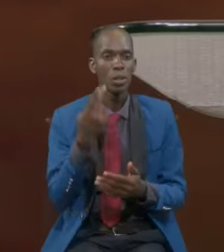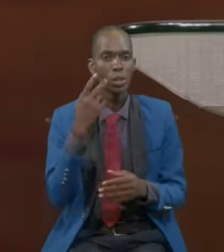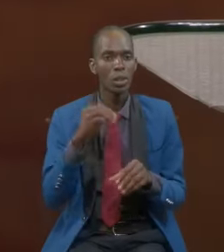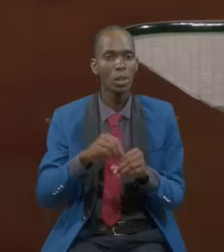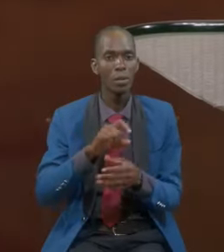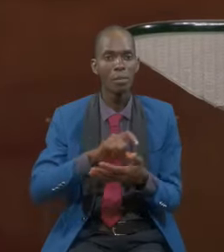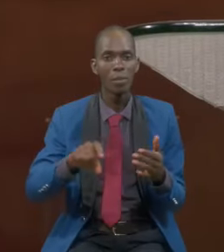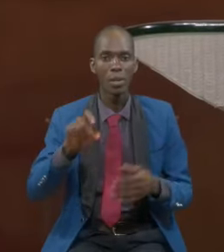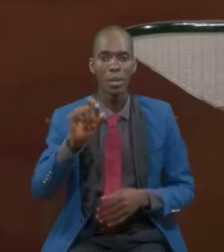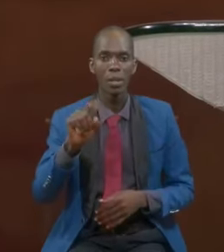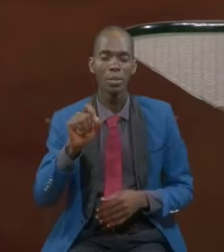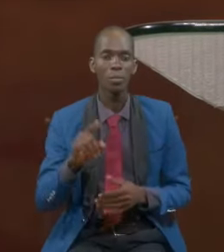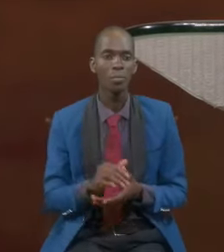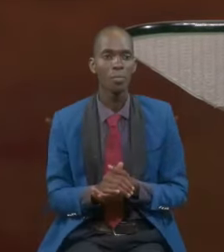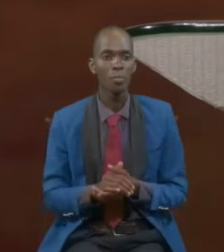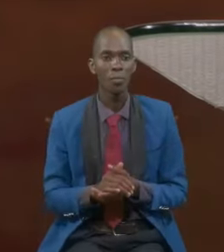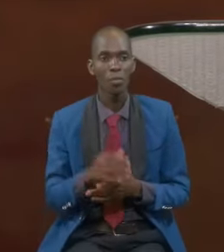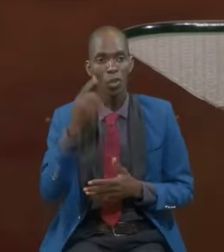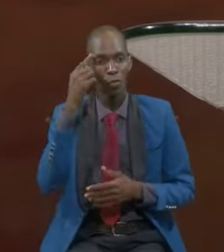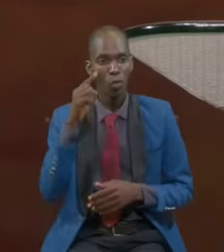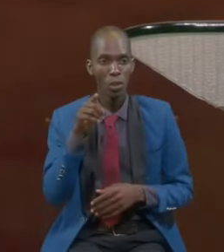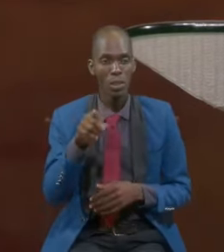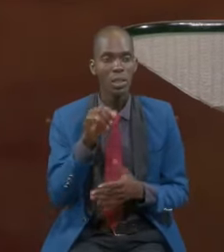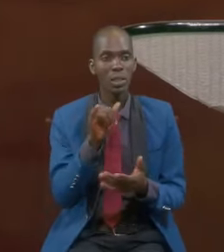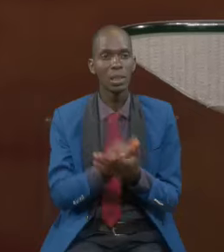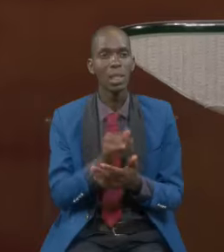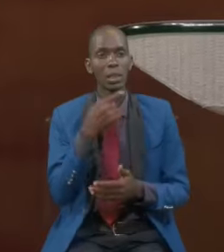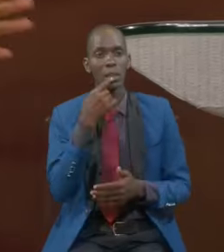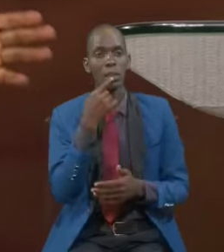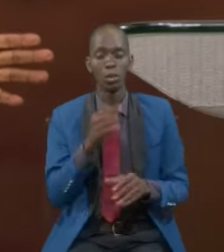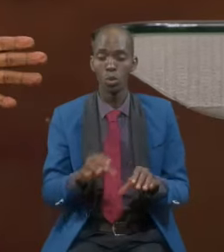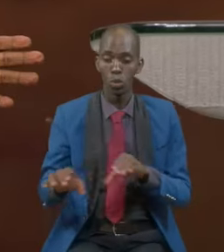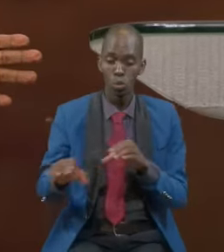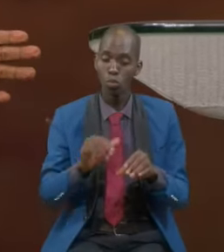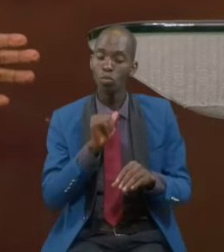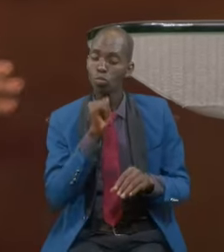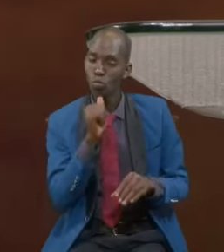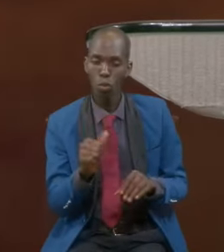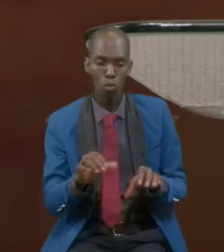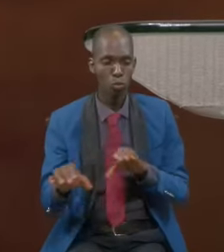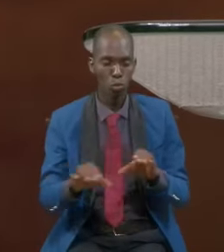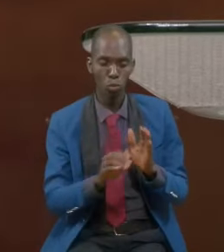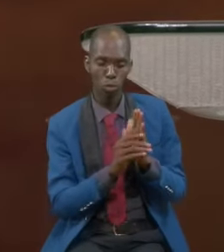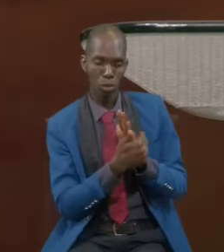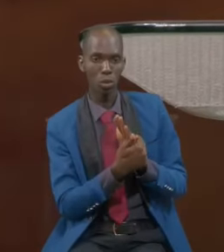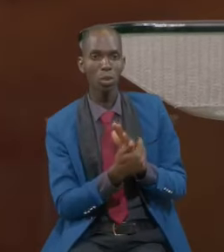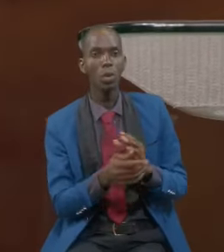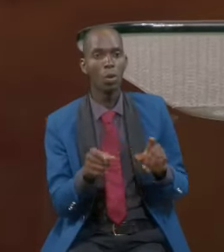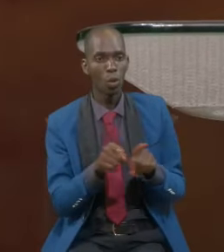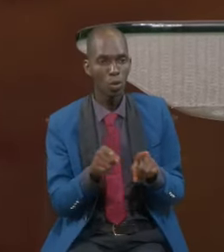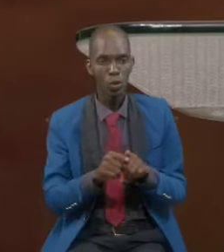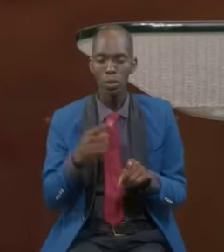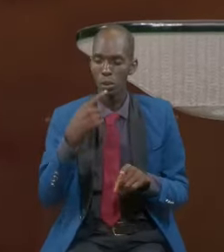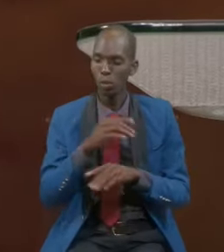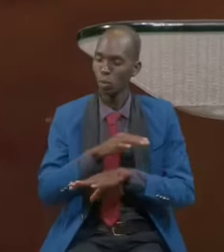verse 11, for he that said, do not commit adultery, also said, do